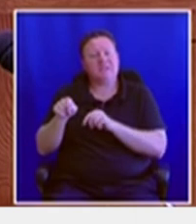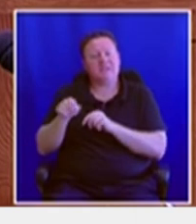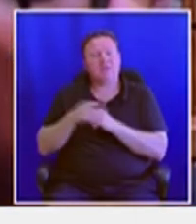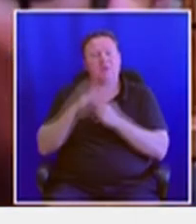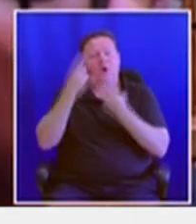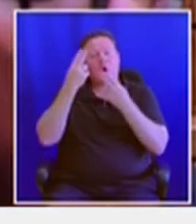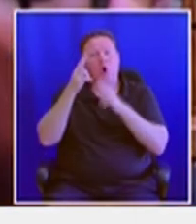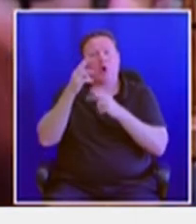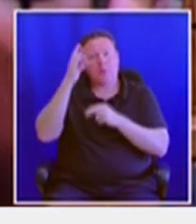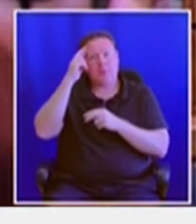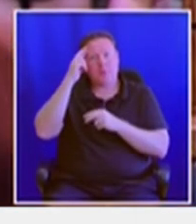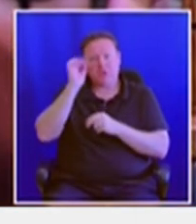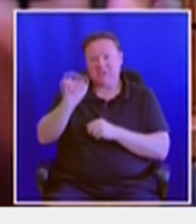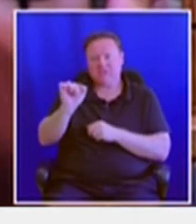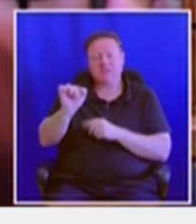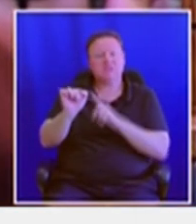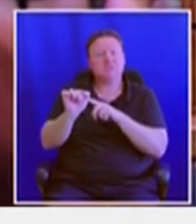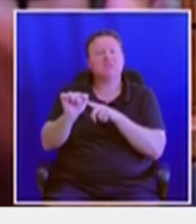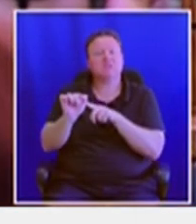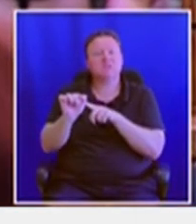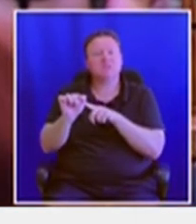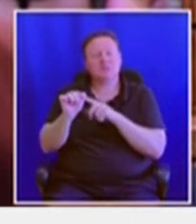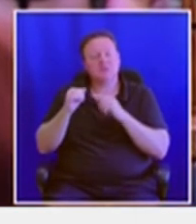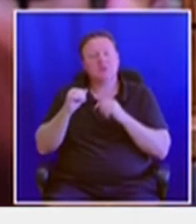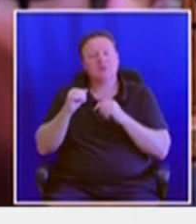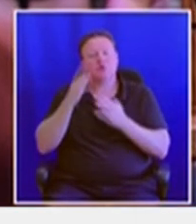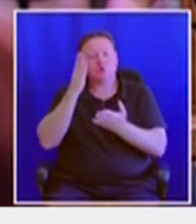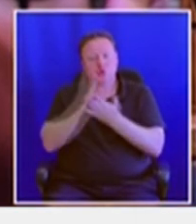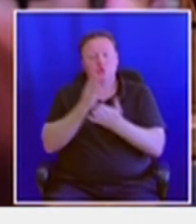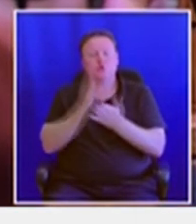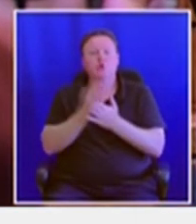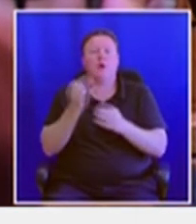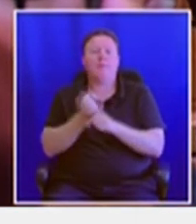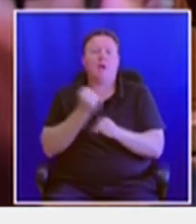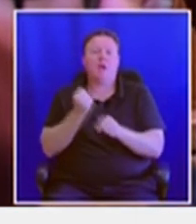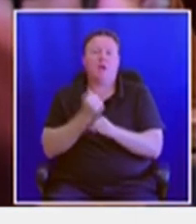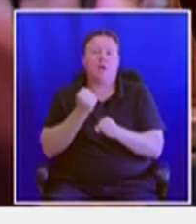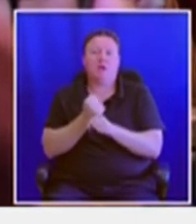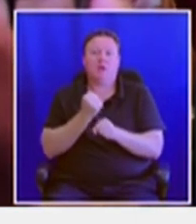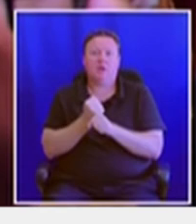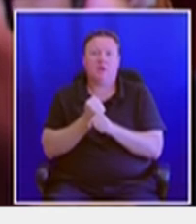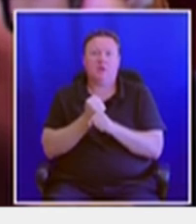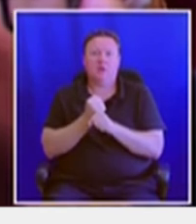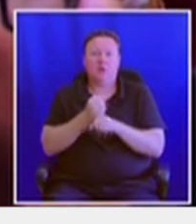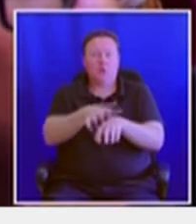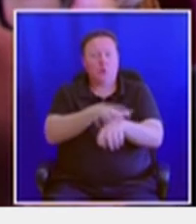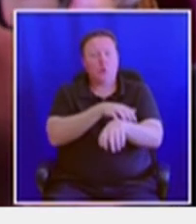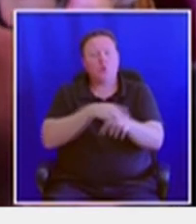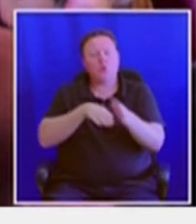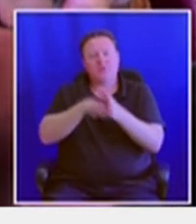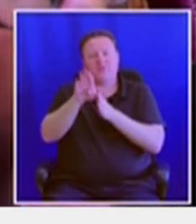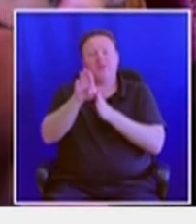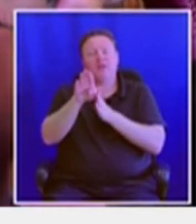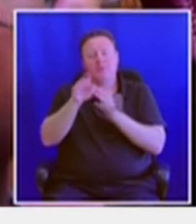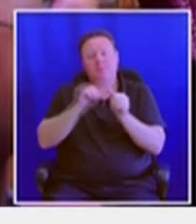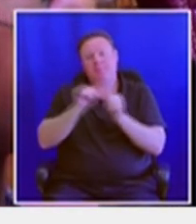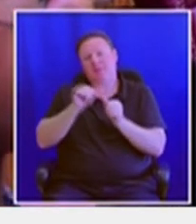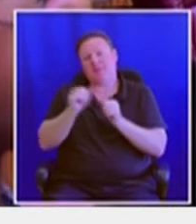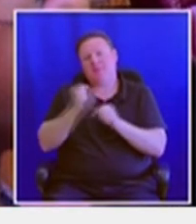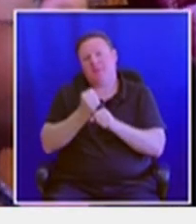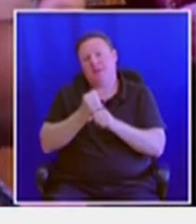his memory, may we ensure that we make effective rural development a reality.